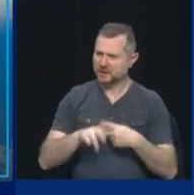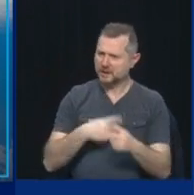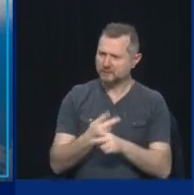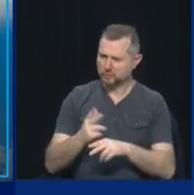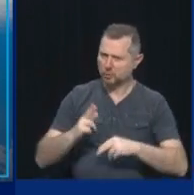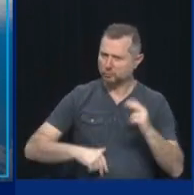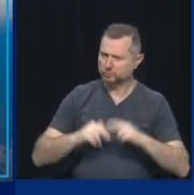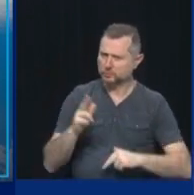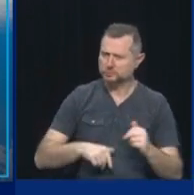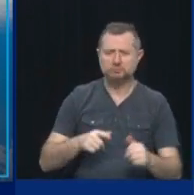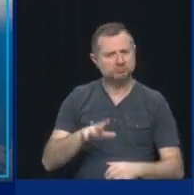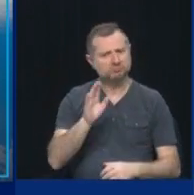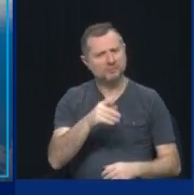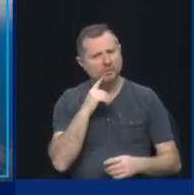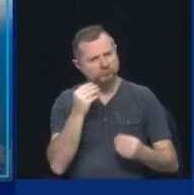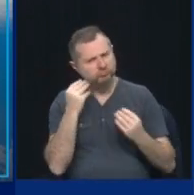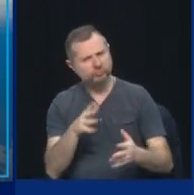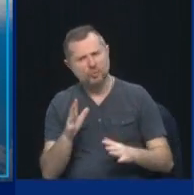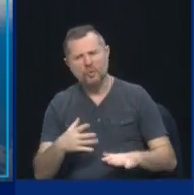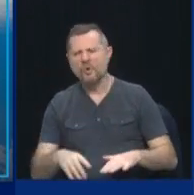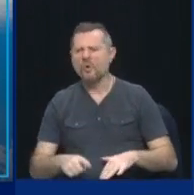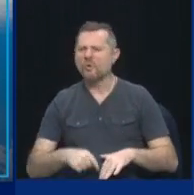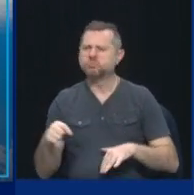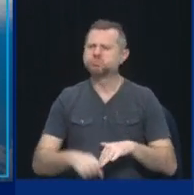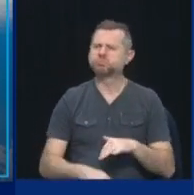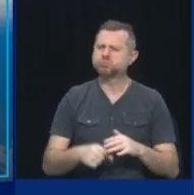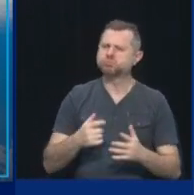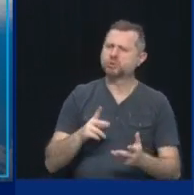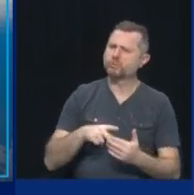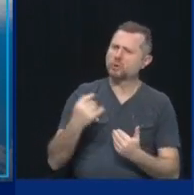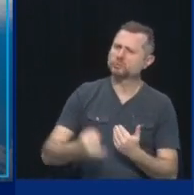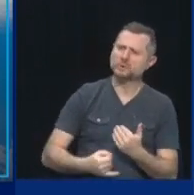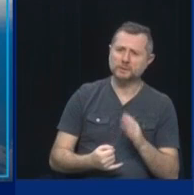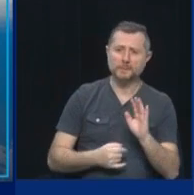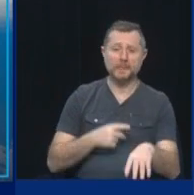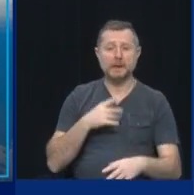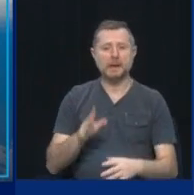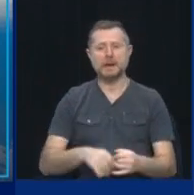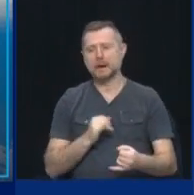elaborate situation. Last point,